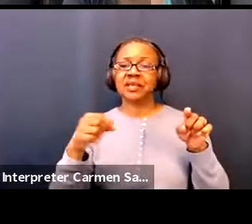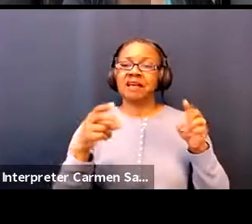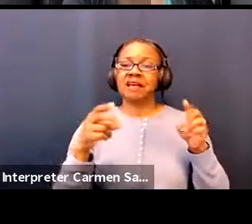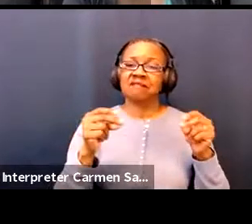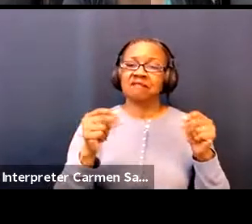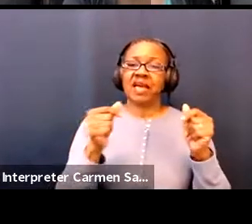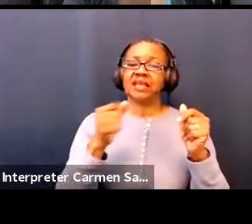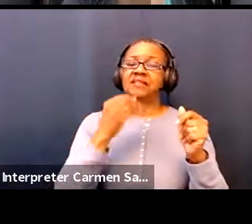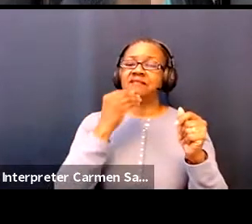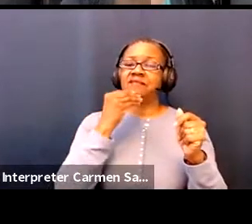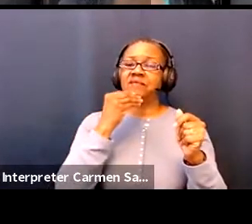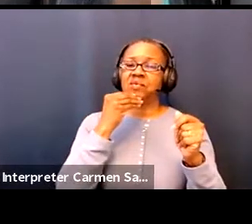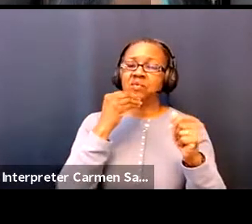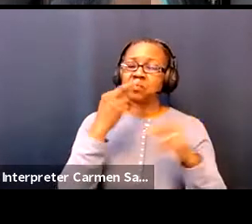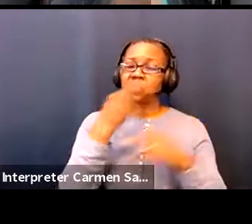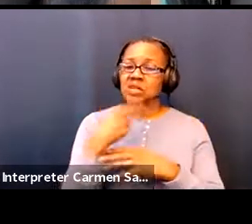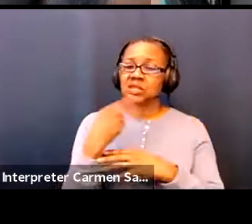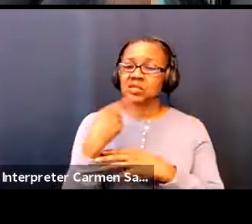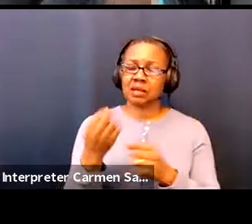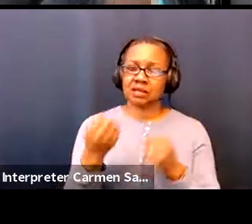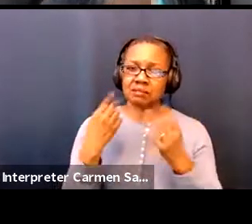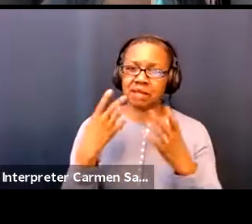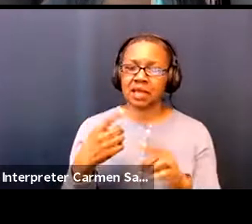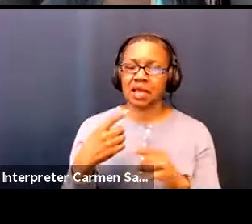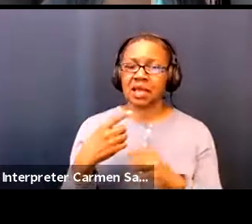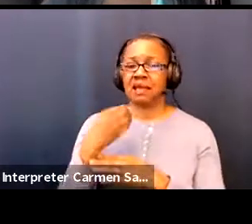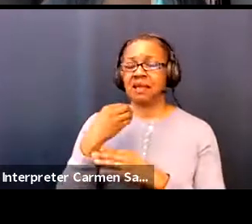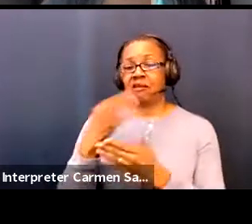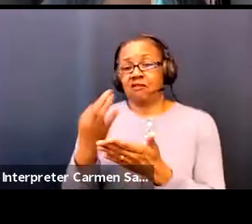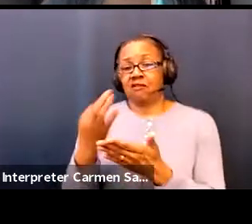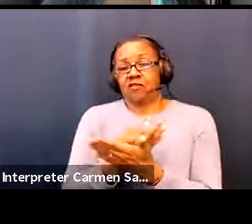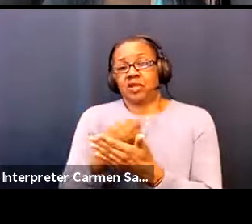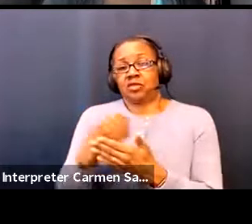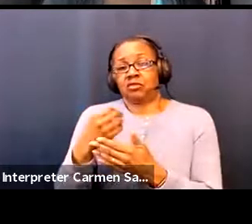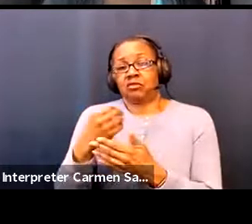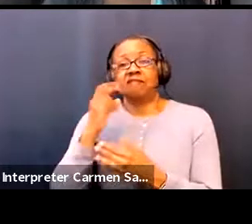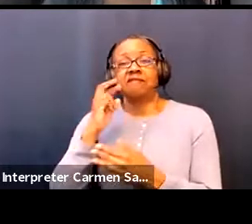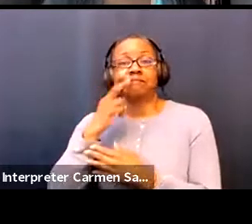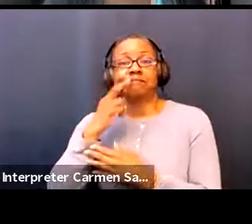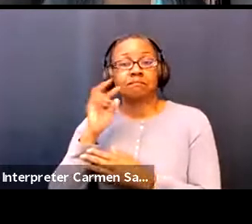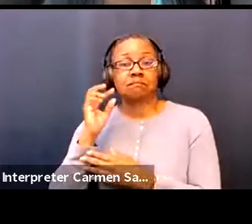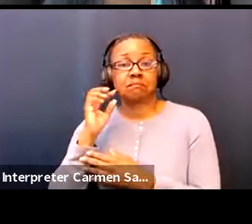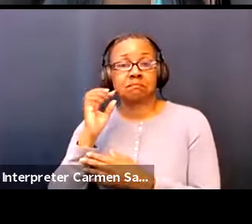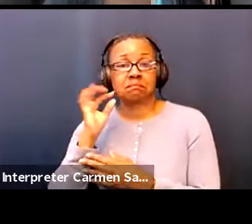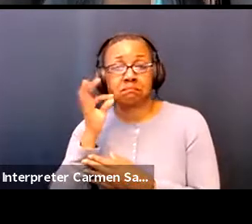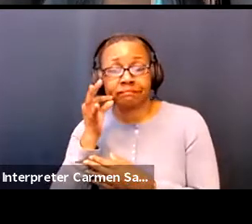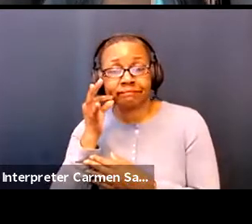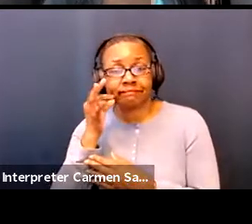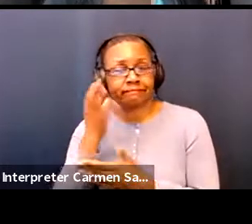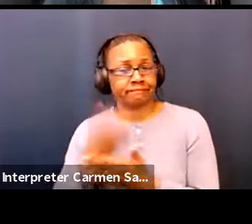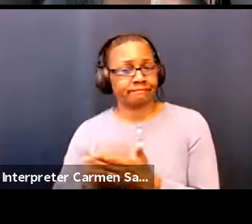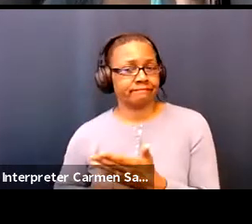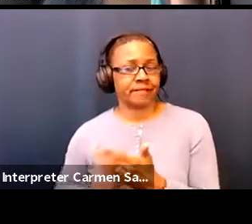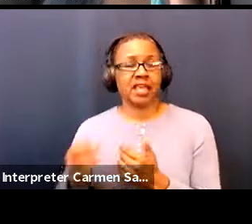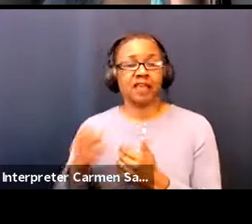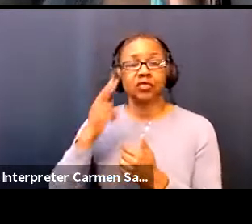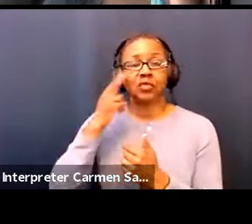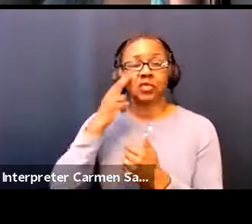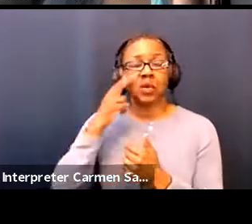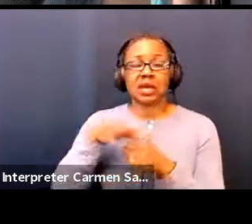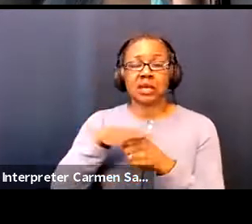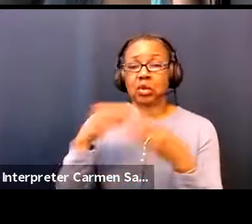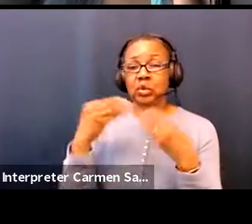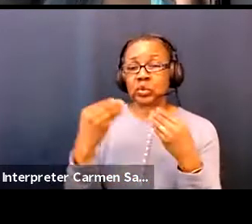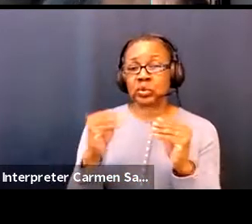restaurants were abundant and fresh produce was sparse. So, and even if you did see it at a local store, it wasn't